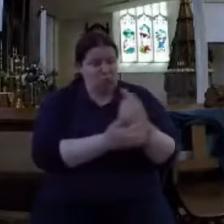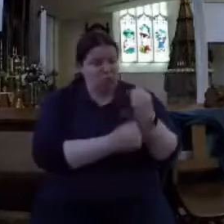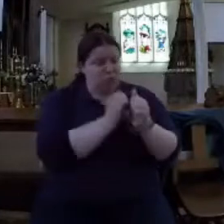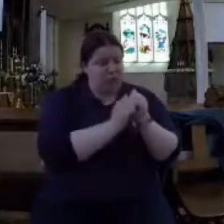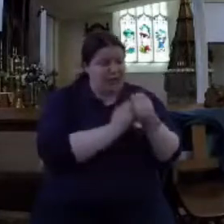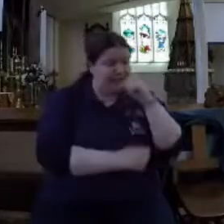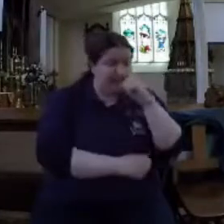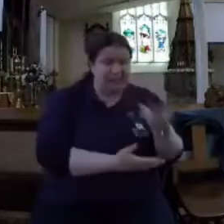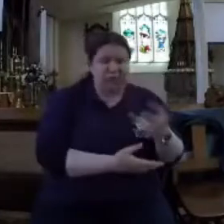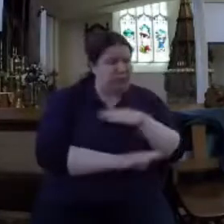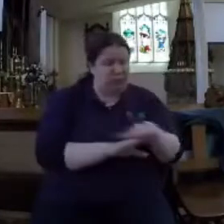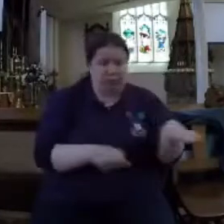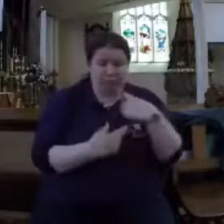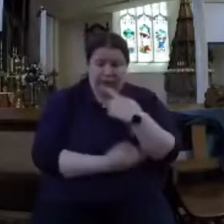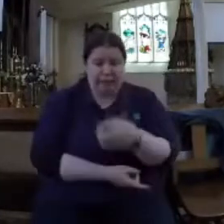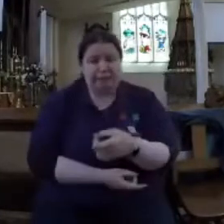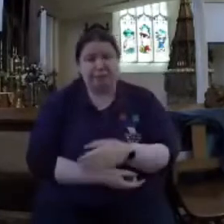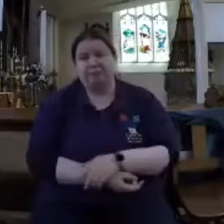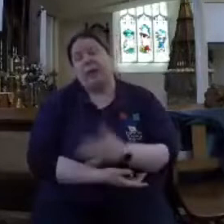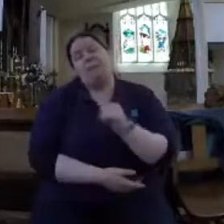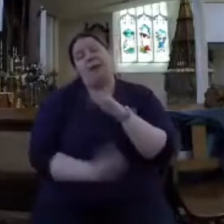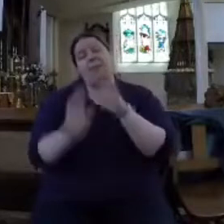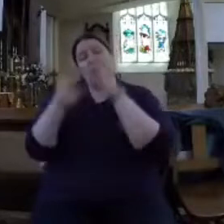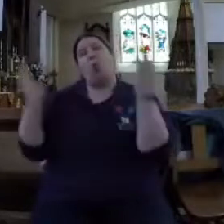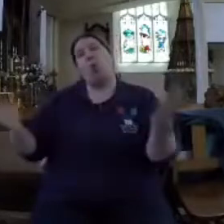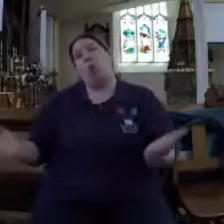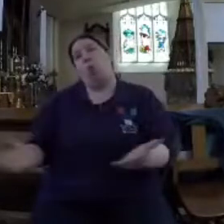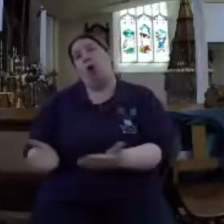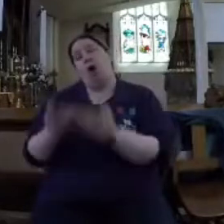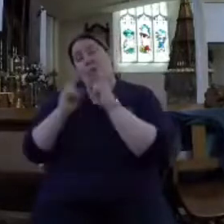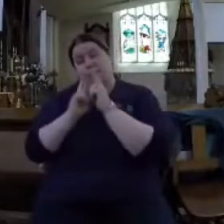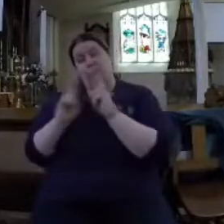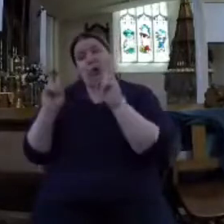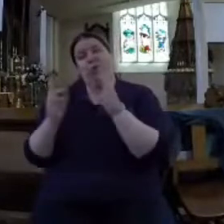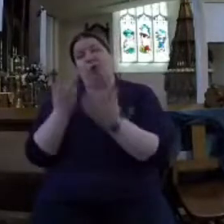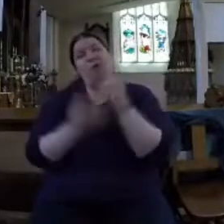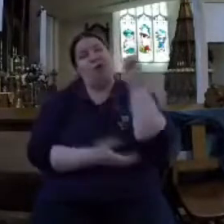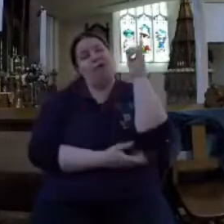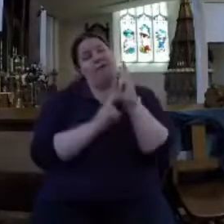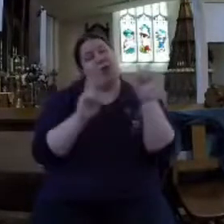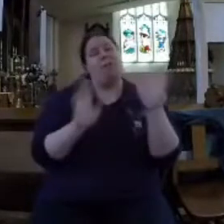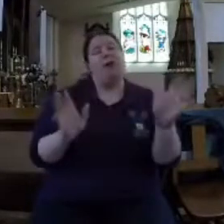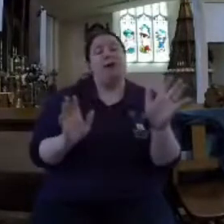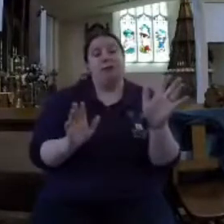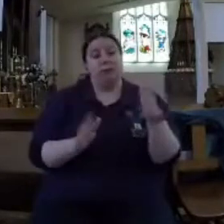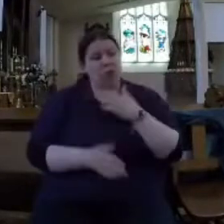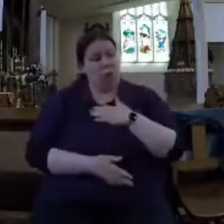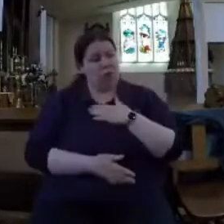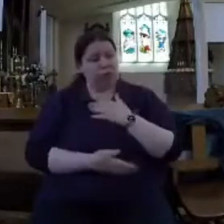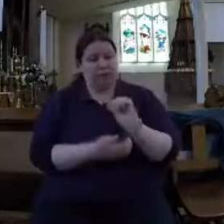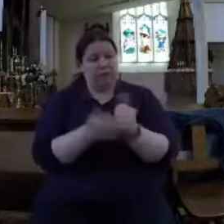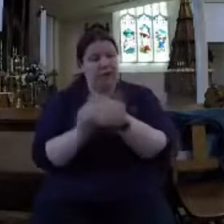don't. Maybe that's a bit of a worldview rather than God's view, but everyone knows that, right? If you want to be liked by your